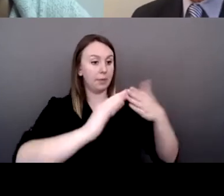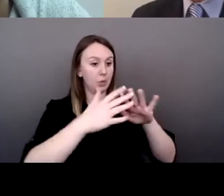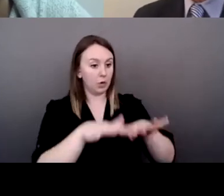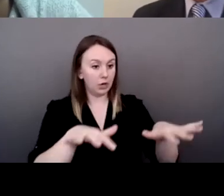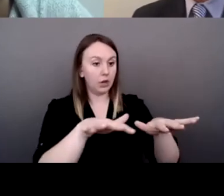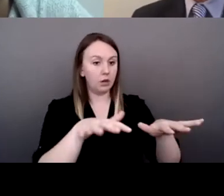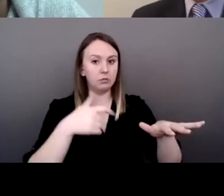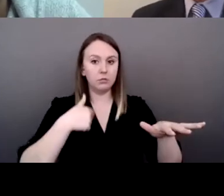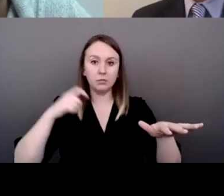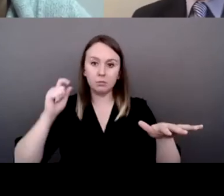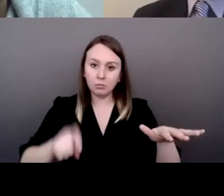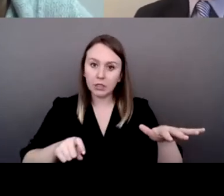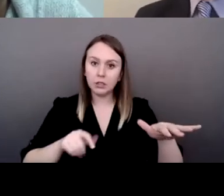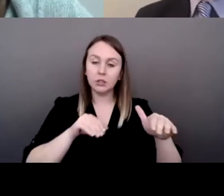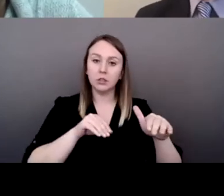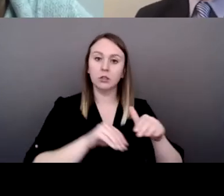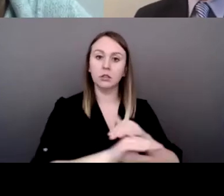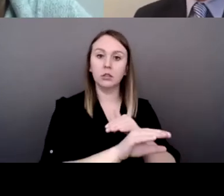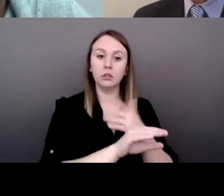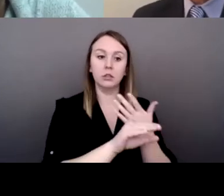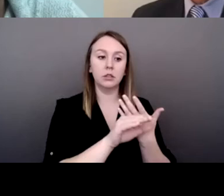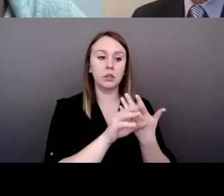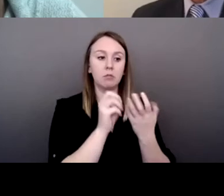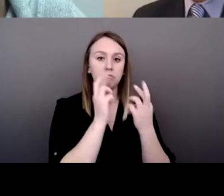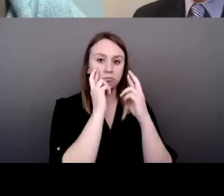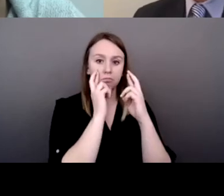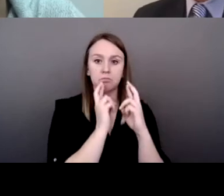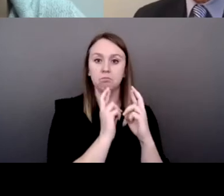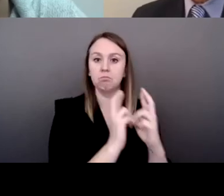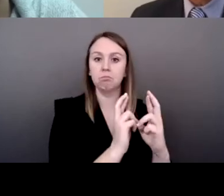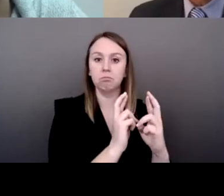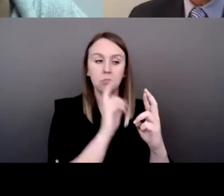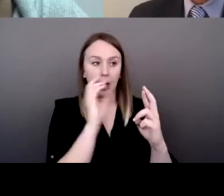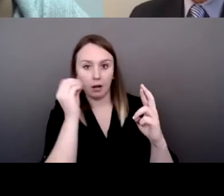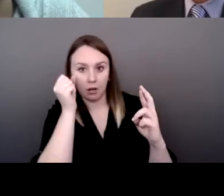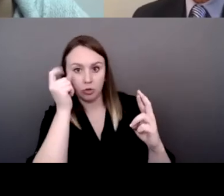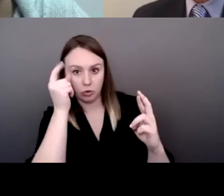I need to go in there from a position of respect and understanding